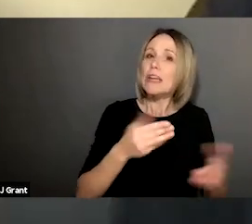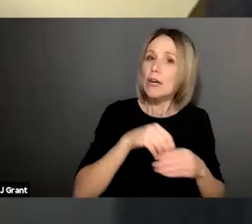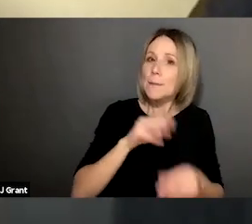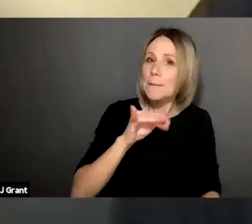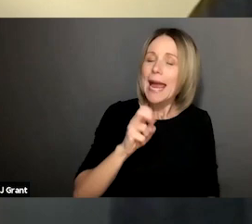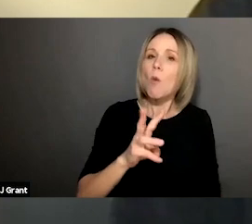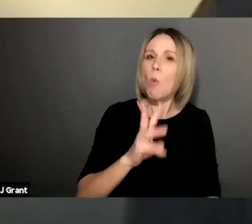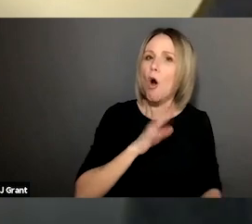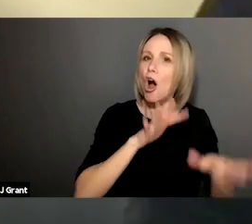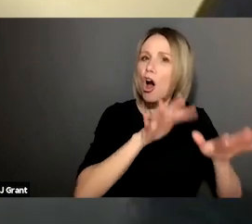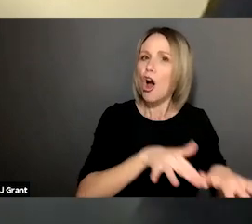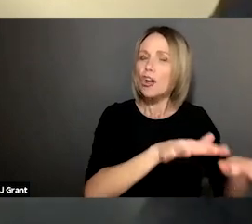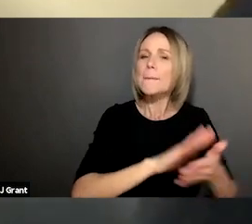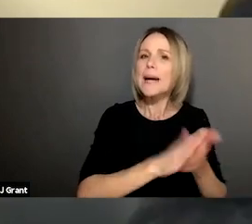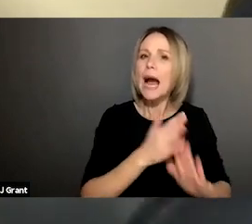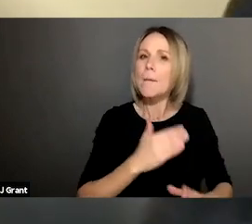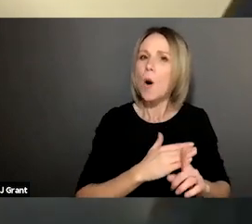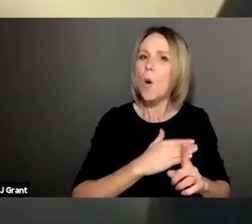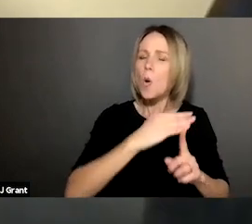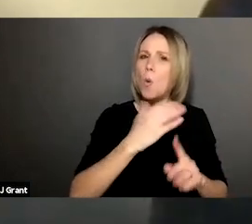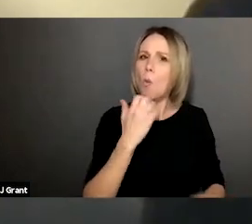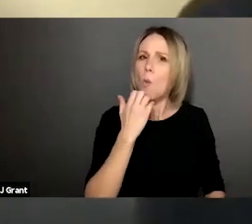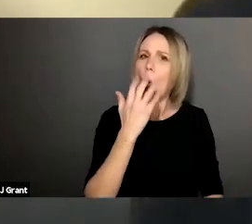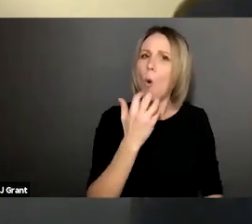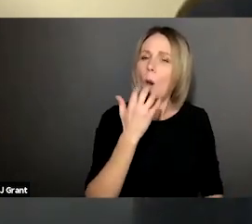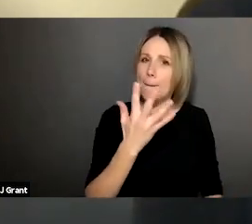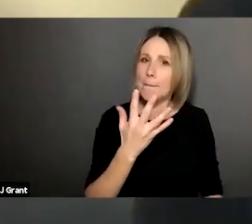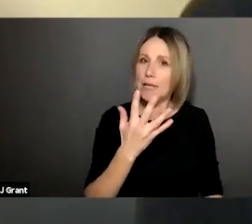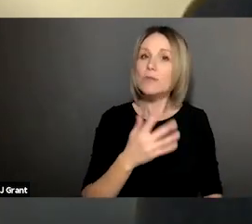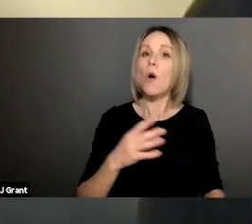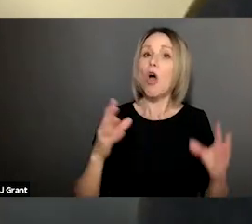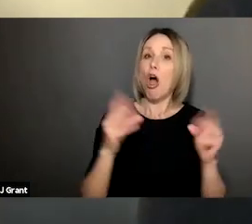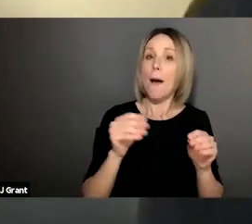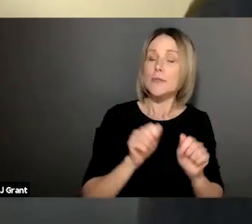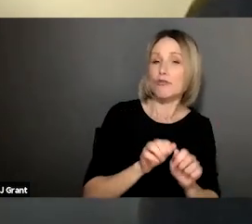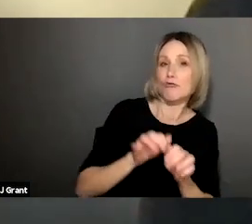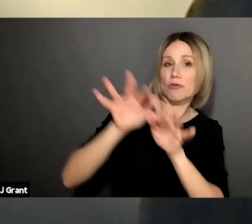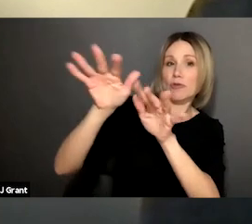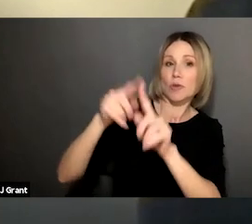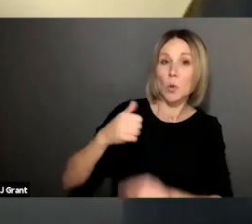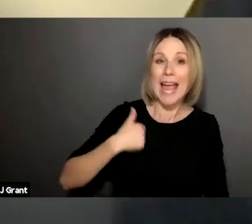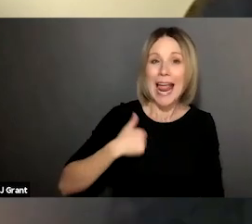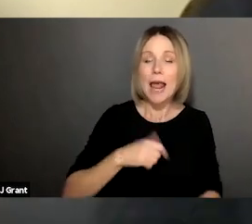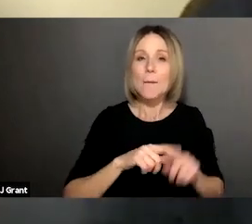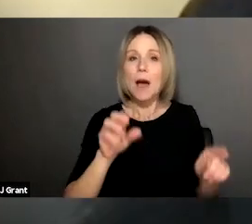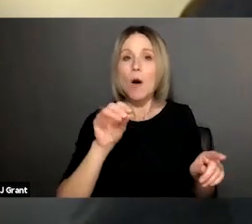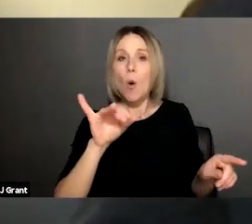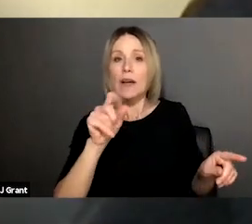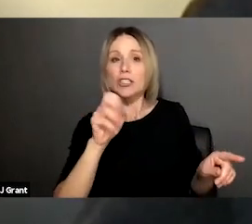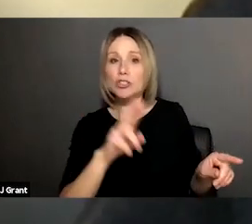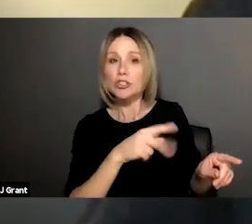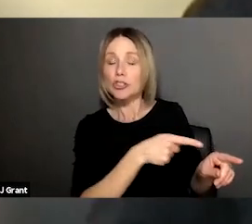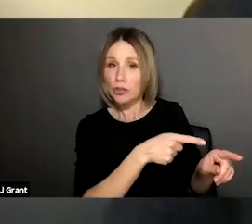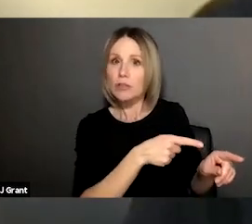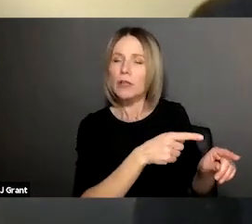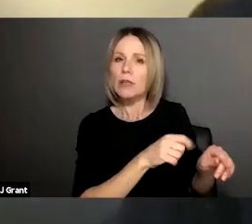notions there of like, what happens as the lobster stock pushes up into Canadian waters? That when that boom